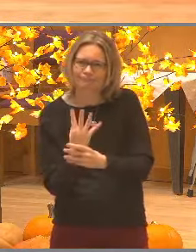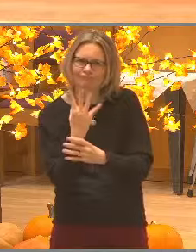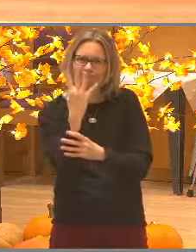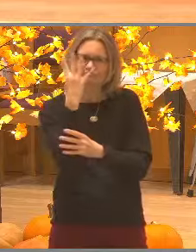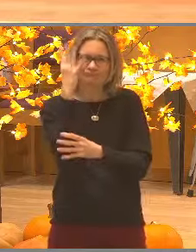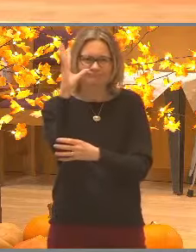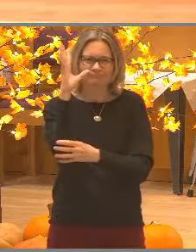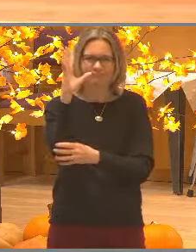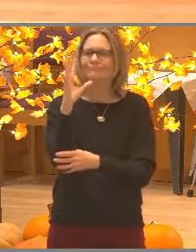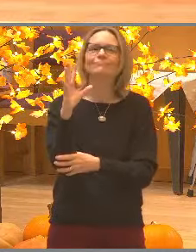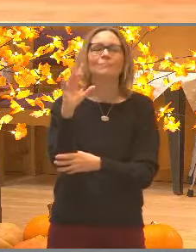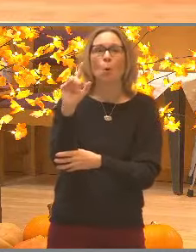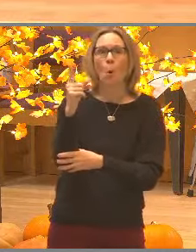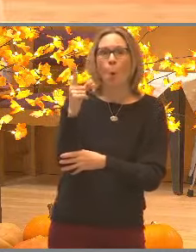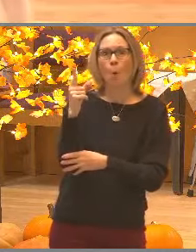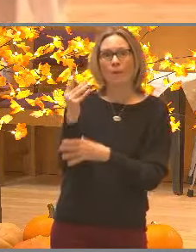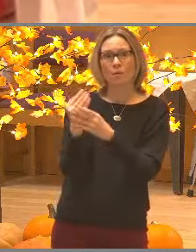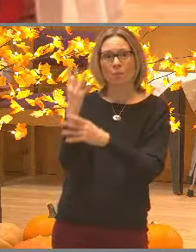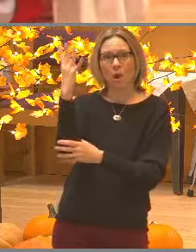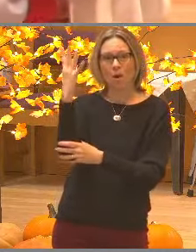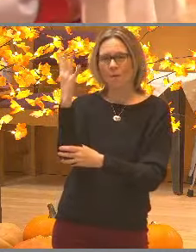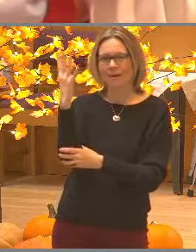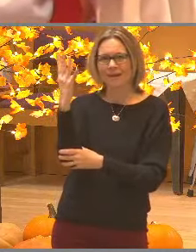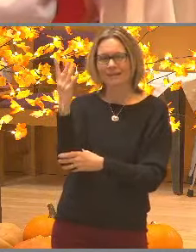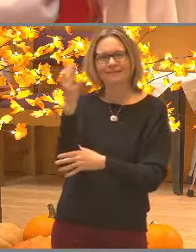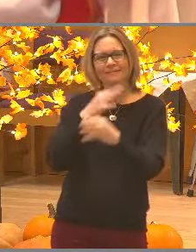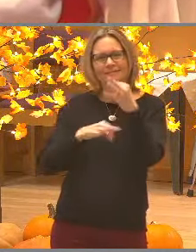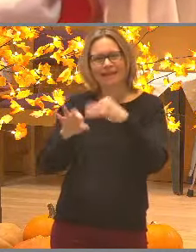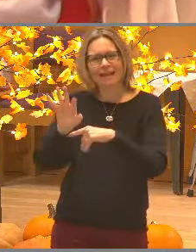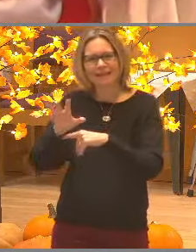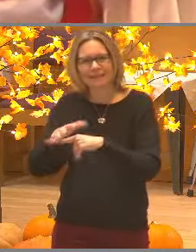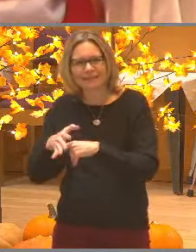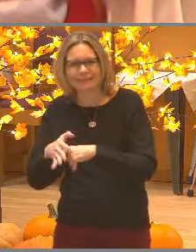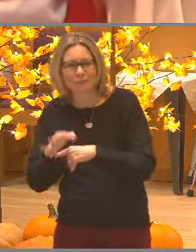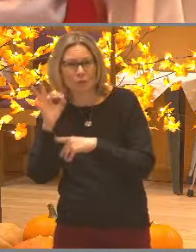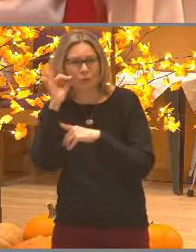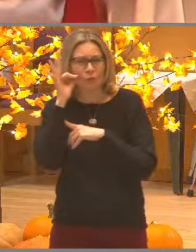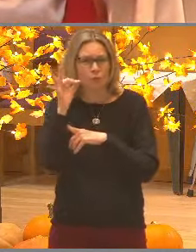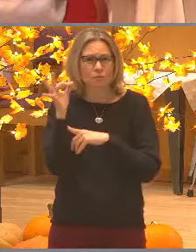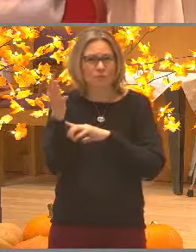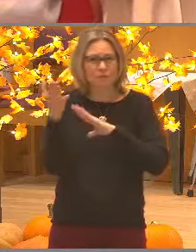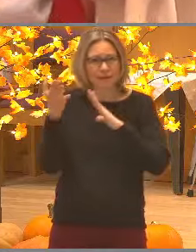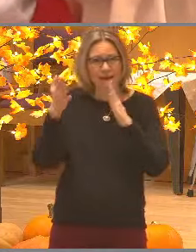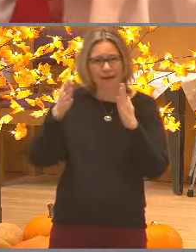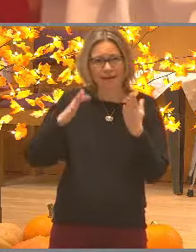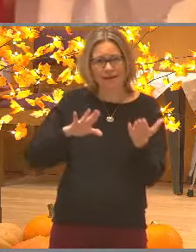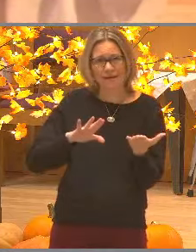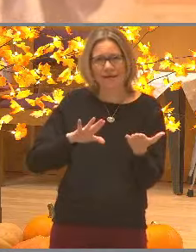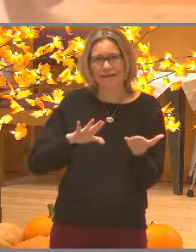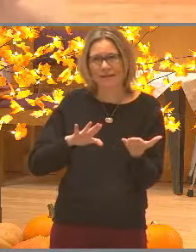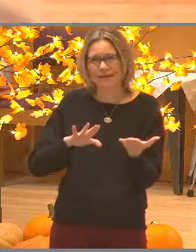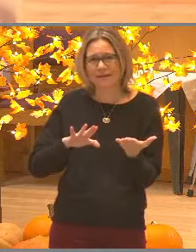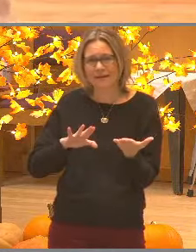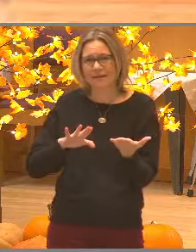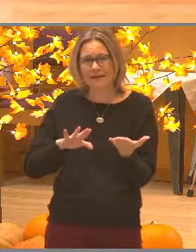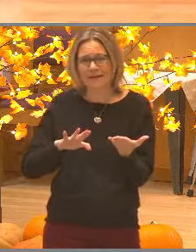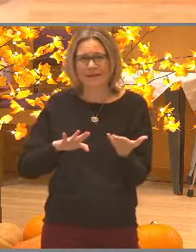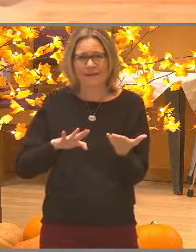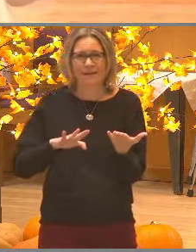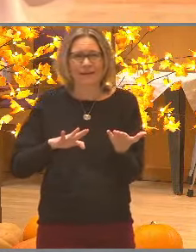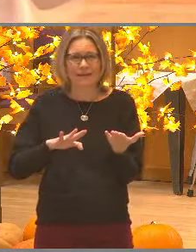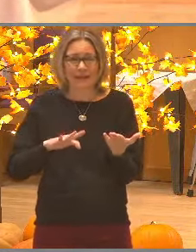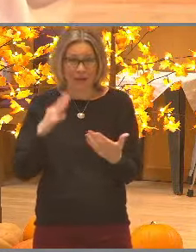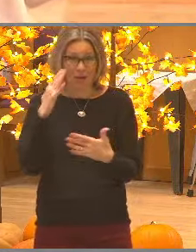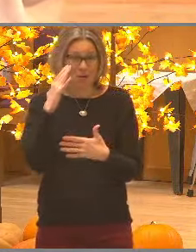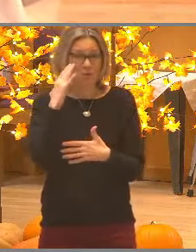grow, that leaves and fruits will also die, knowing that more